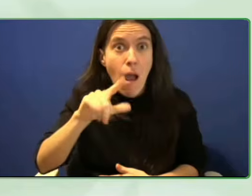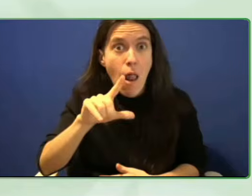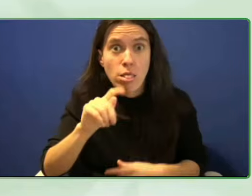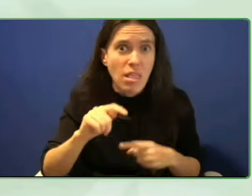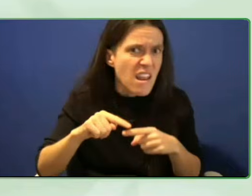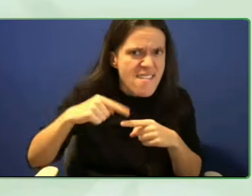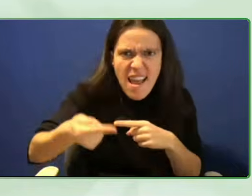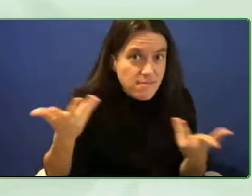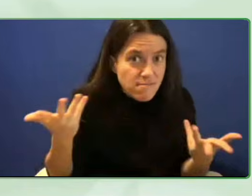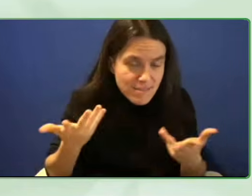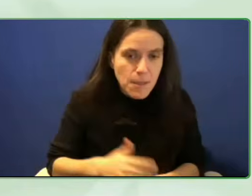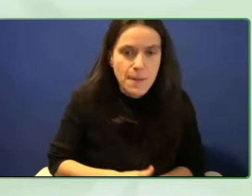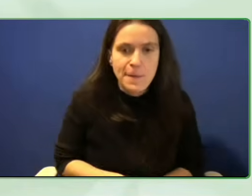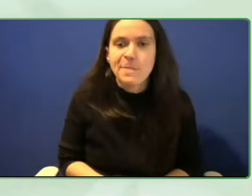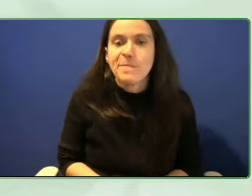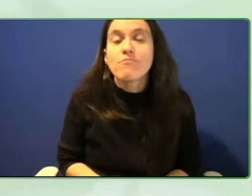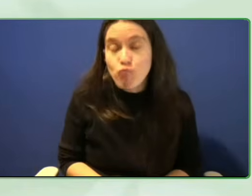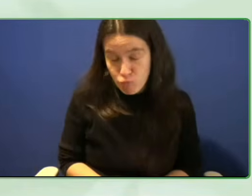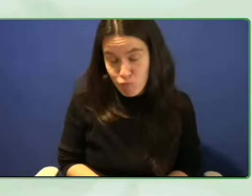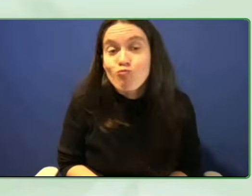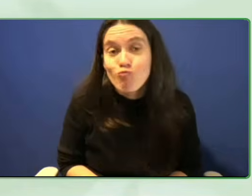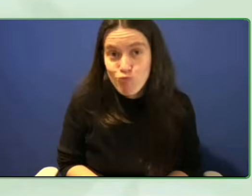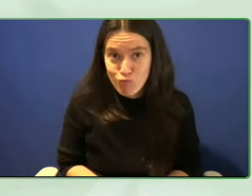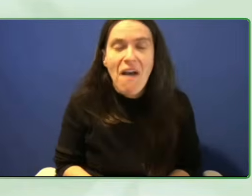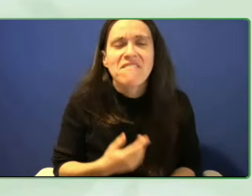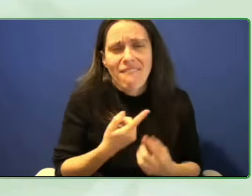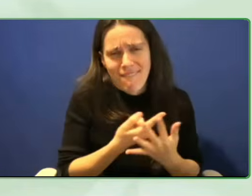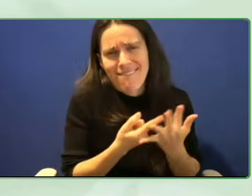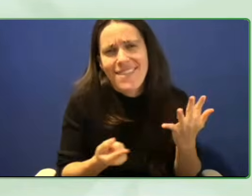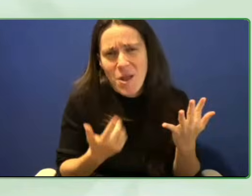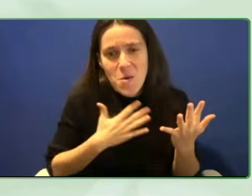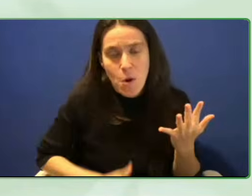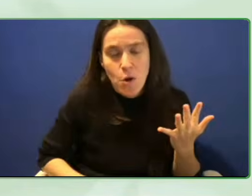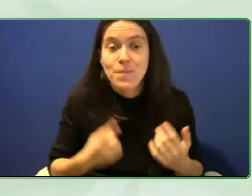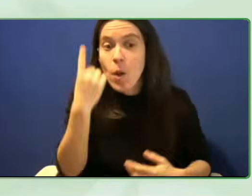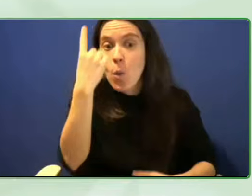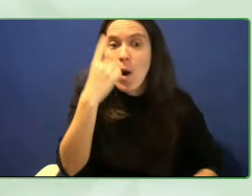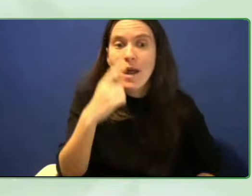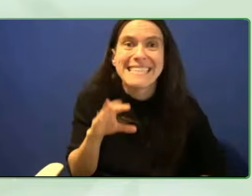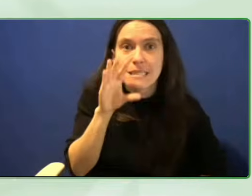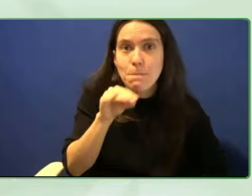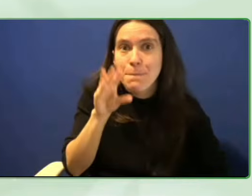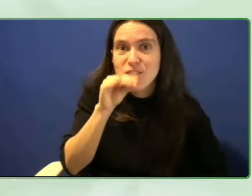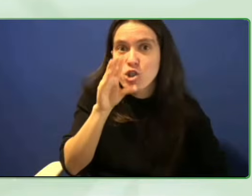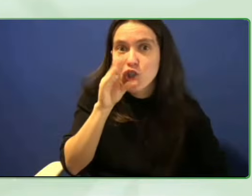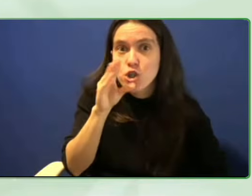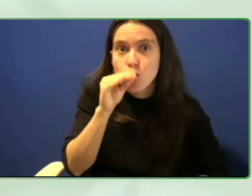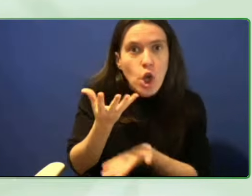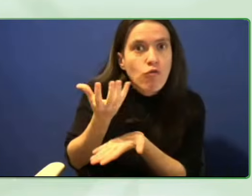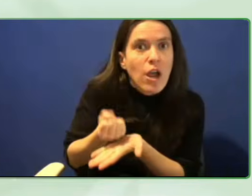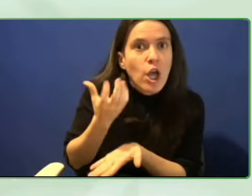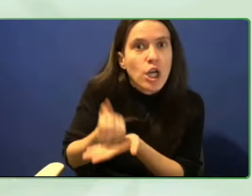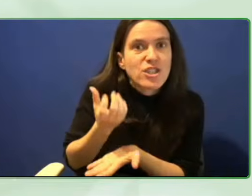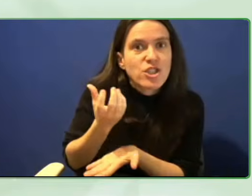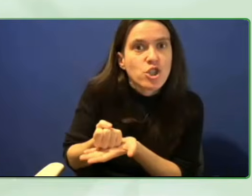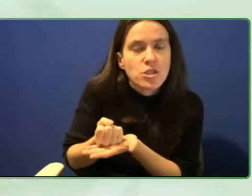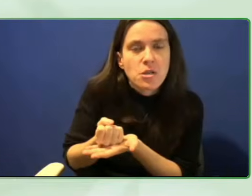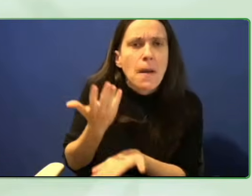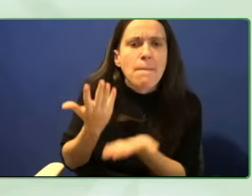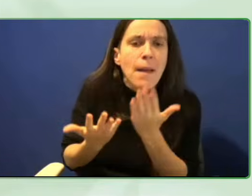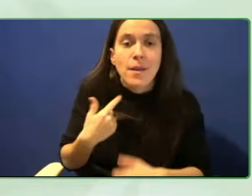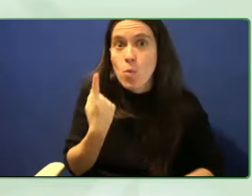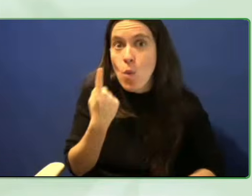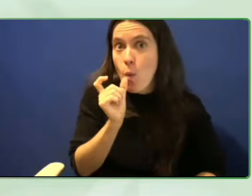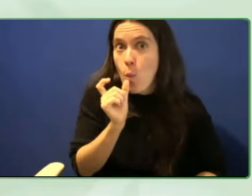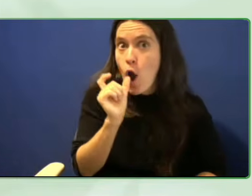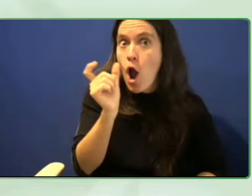there's a lot more things we want to put in and build. So we have speech recognition now, where you can kind of put in a single word, and then that